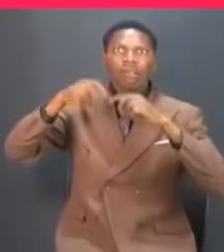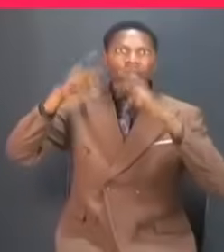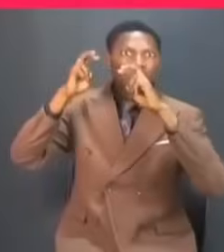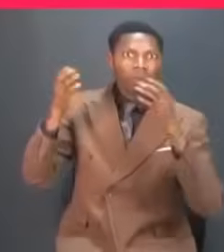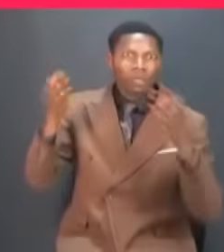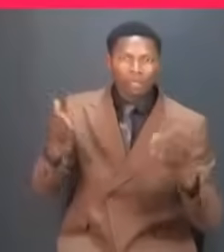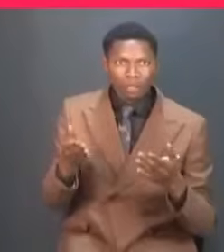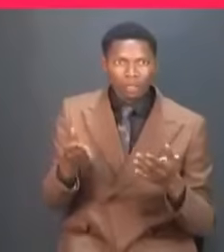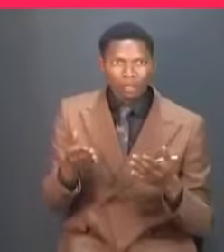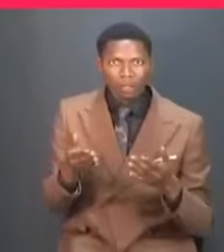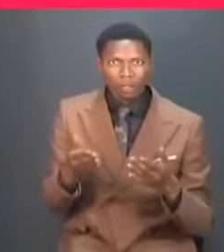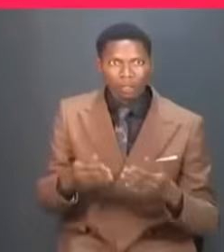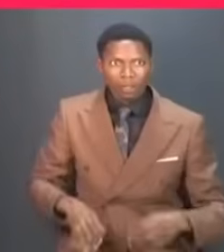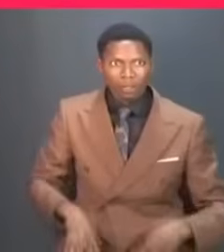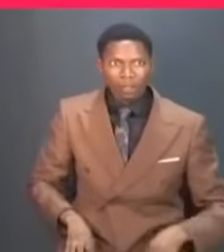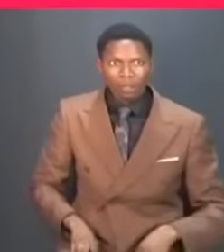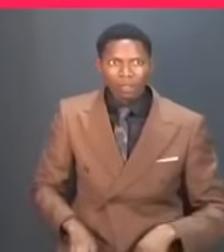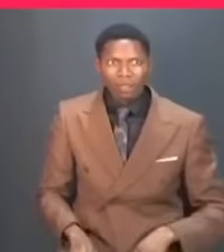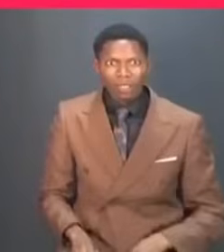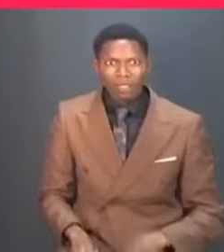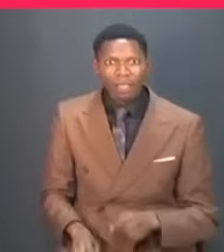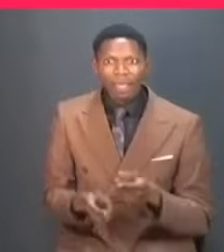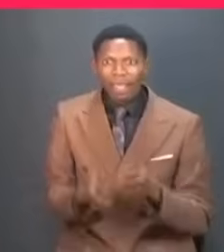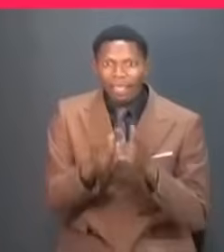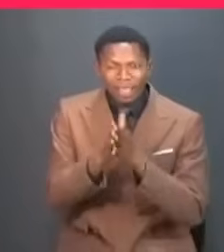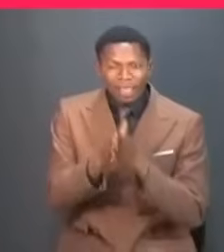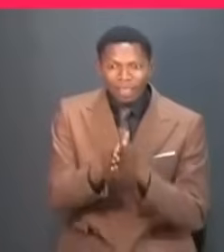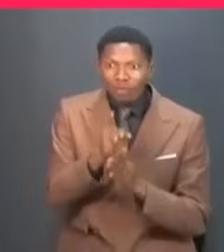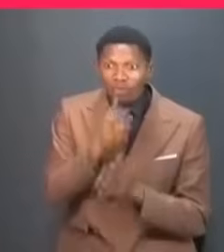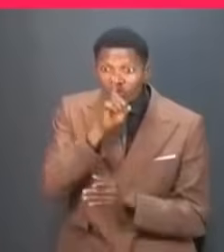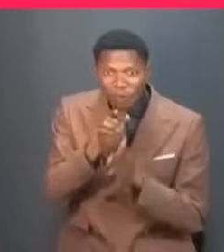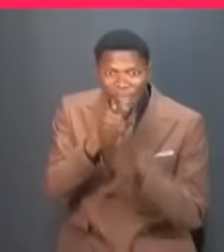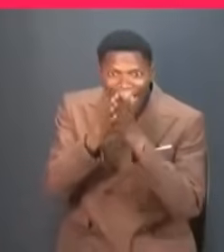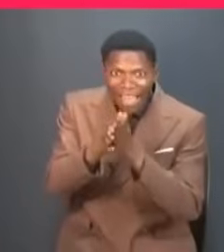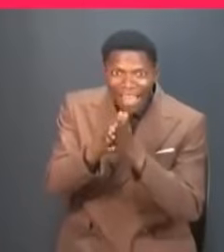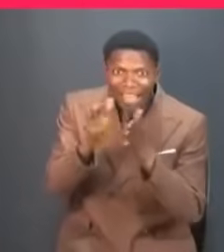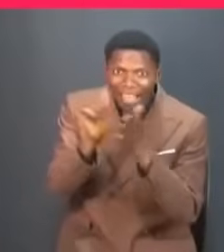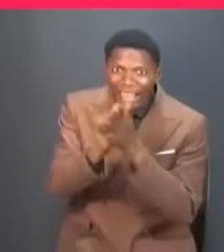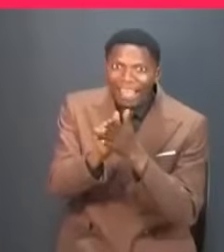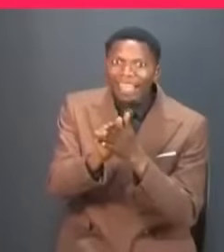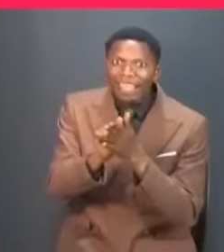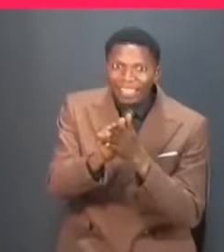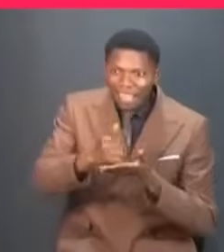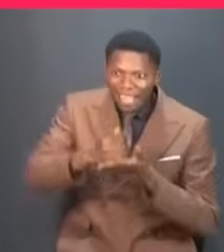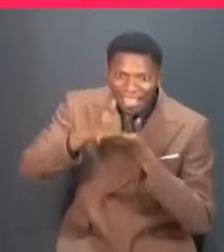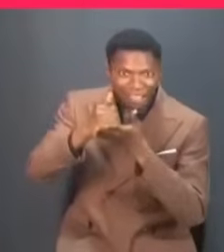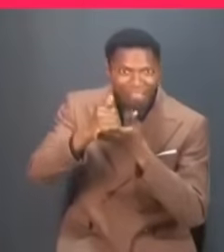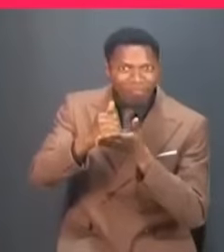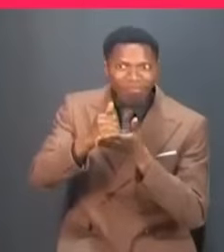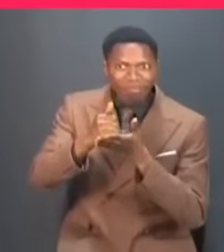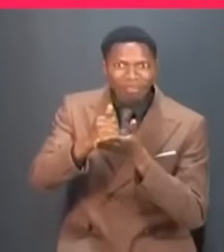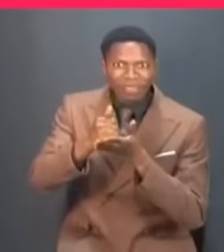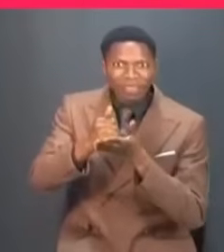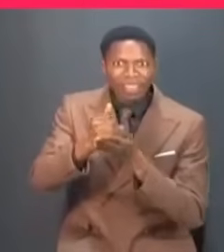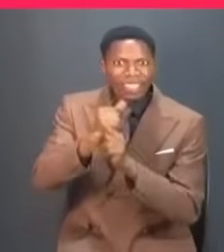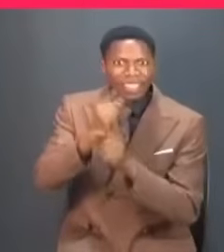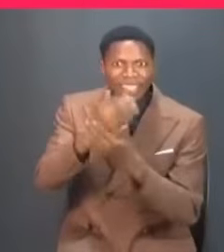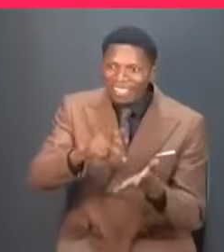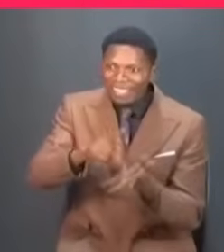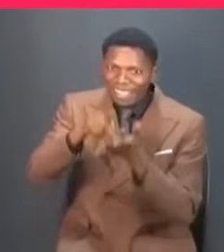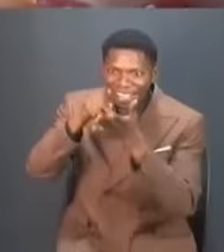approach him to sponsor you to stand in all the position? Mr. Speaker, I never approached